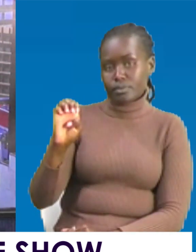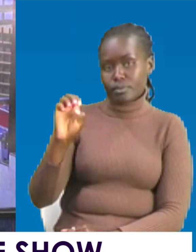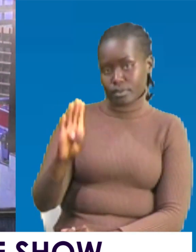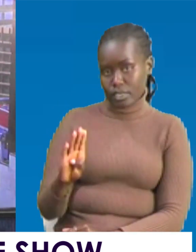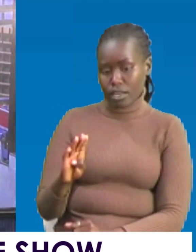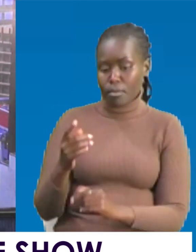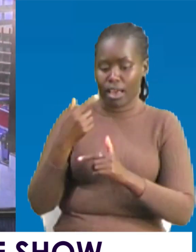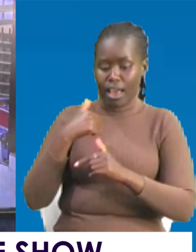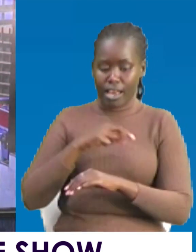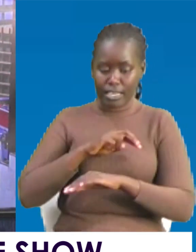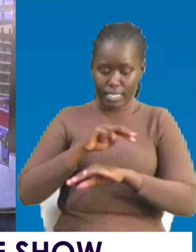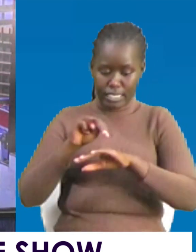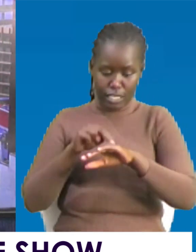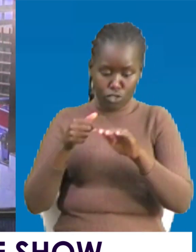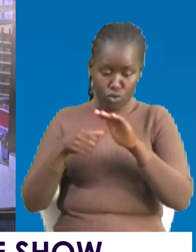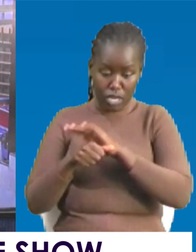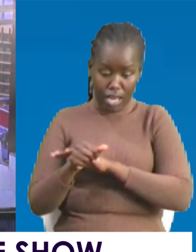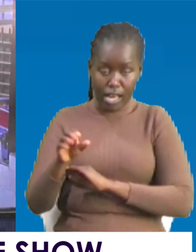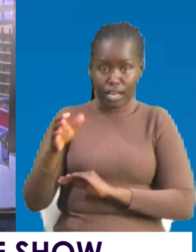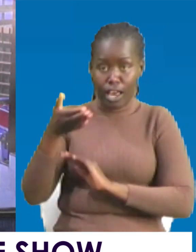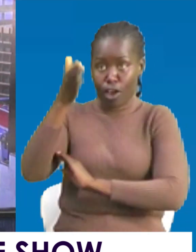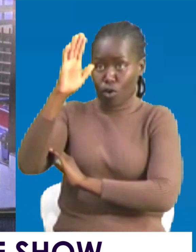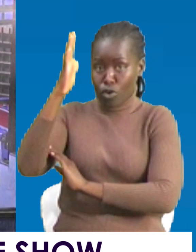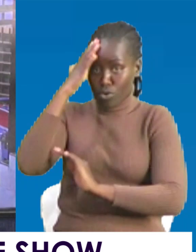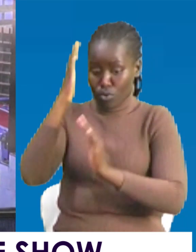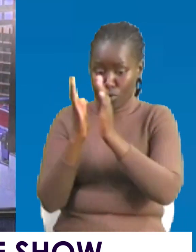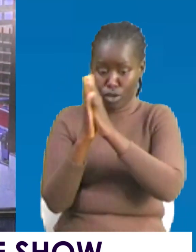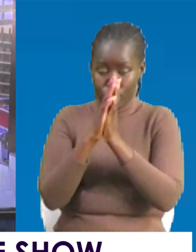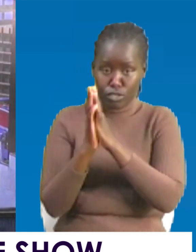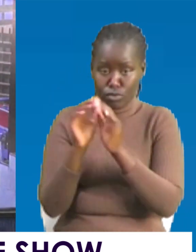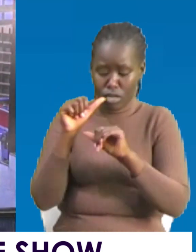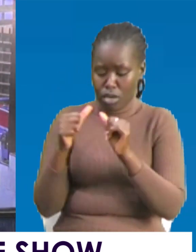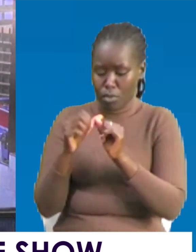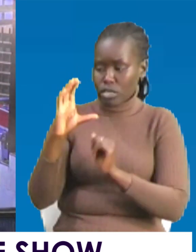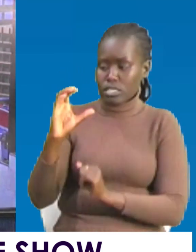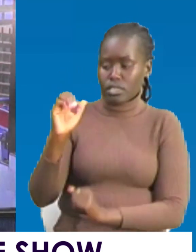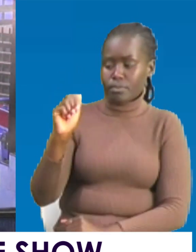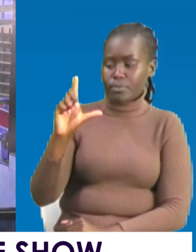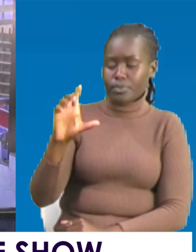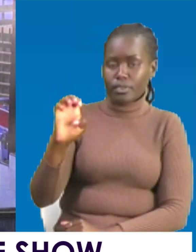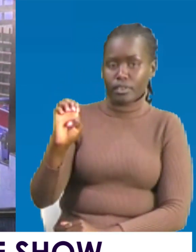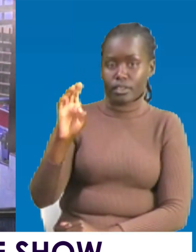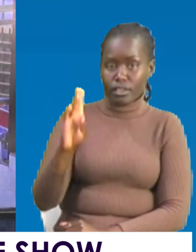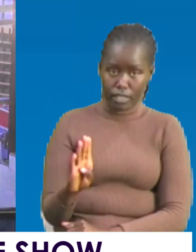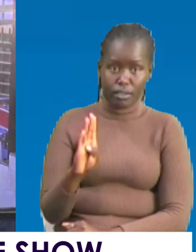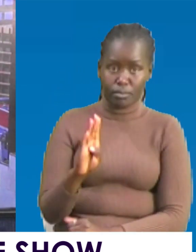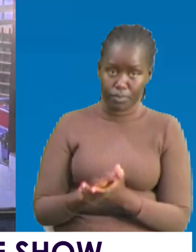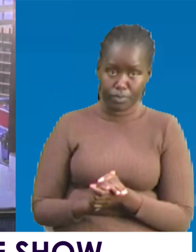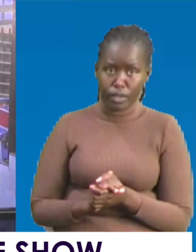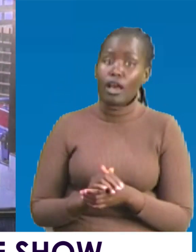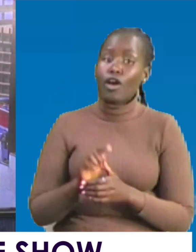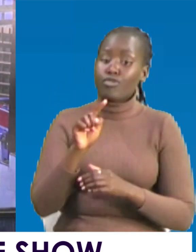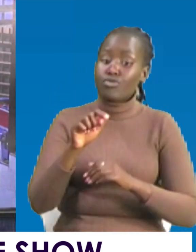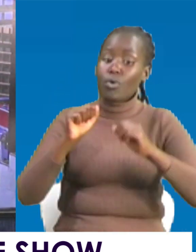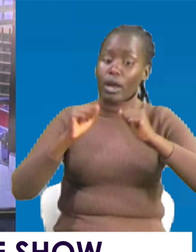under God. We know the story of Caleb. Caleb conquered a mountain at 80. You can do it. You can do